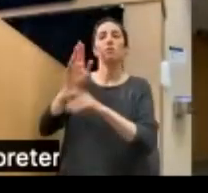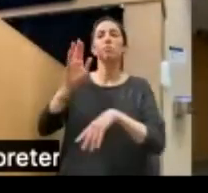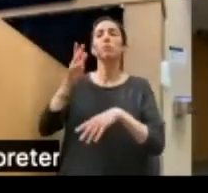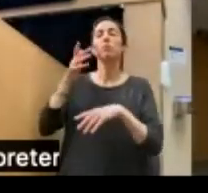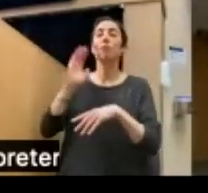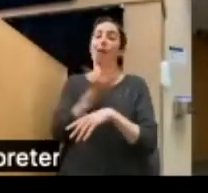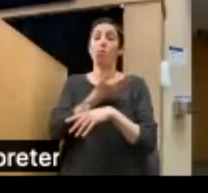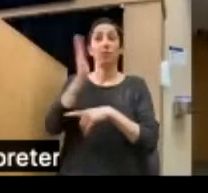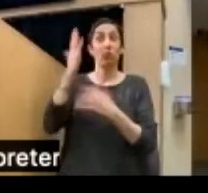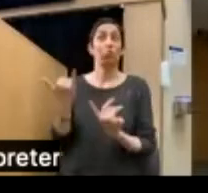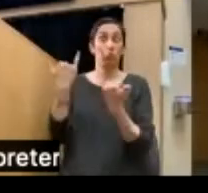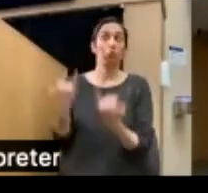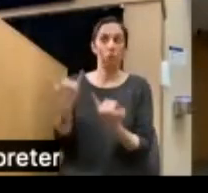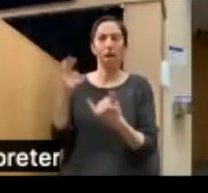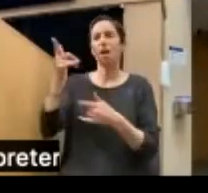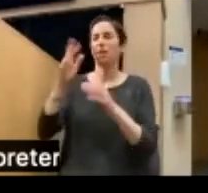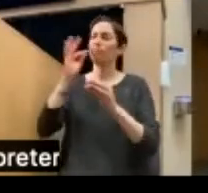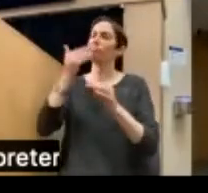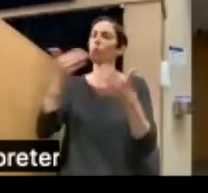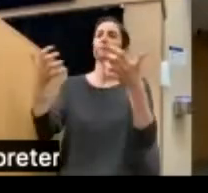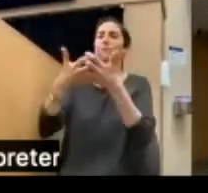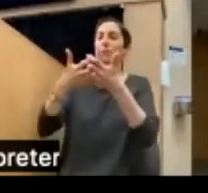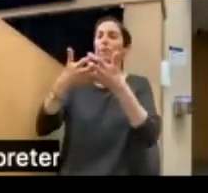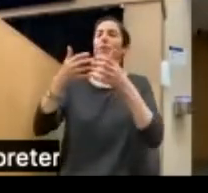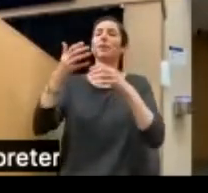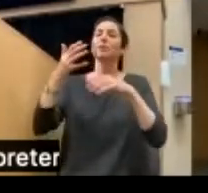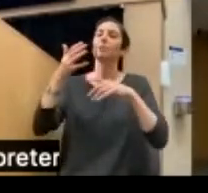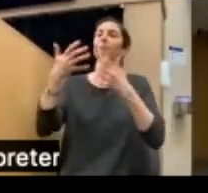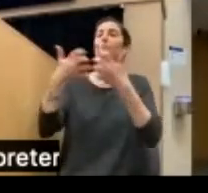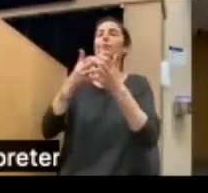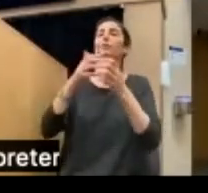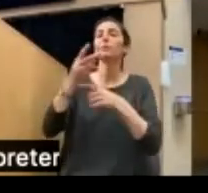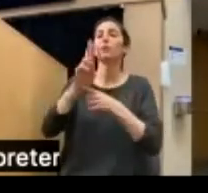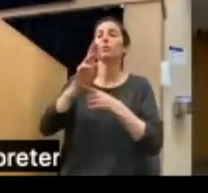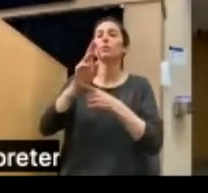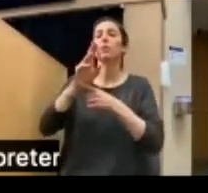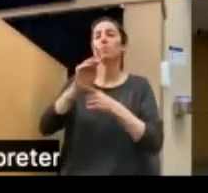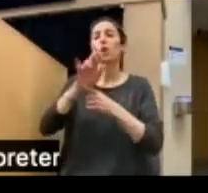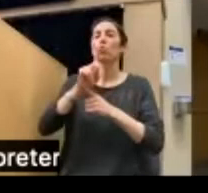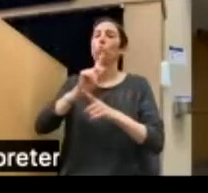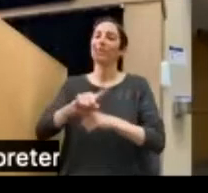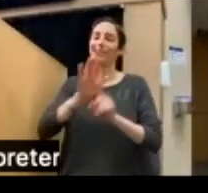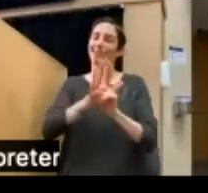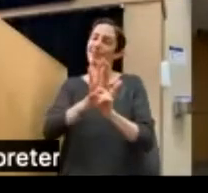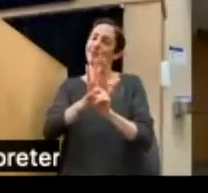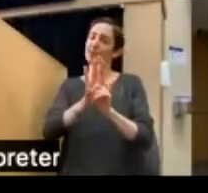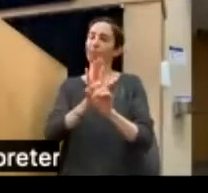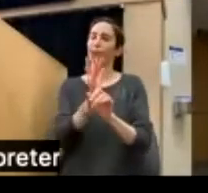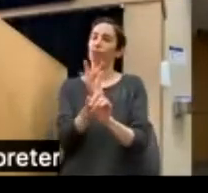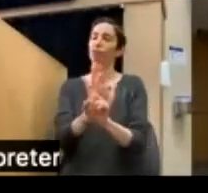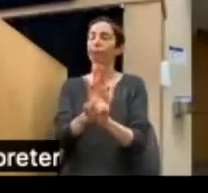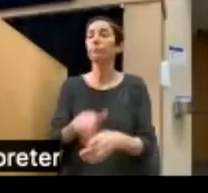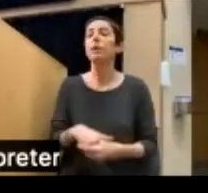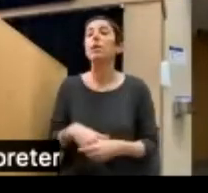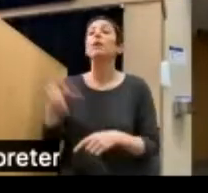Dr. Meyerowitz was and the lessons he taught those around him. Dr. Kelli Harding is a University of Rochester School of Medicine